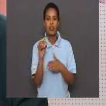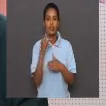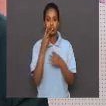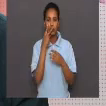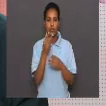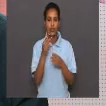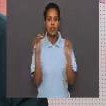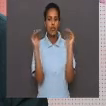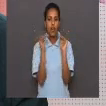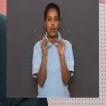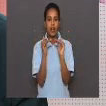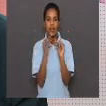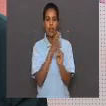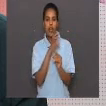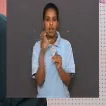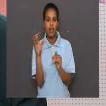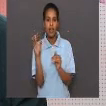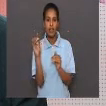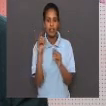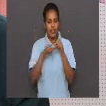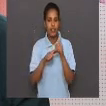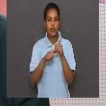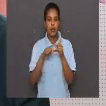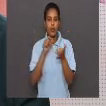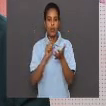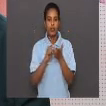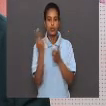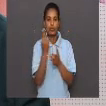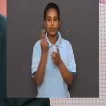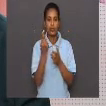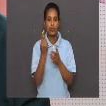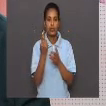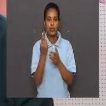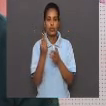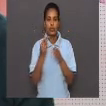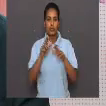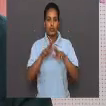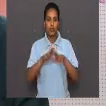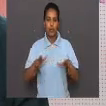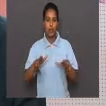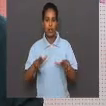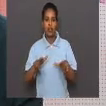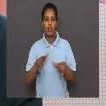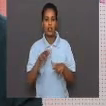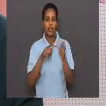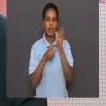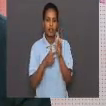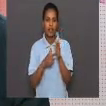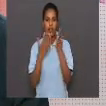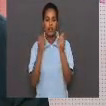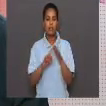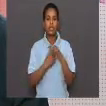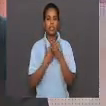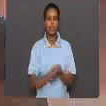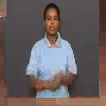show equivalence and endpoints using suitable indicators. Let us